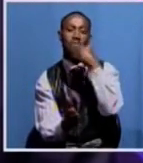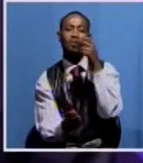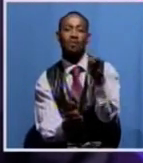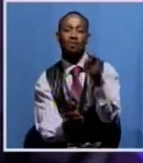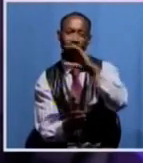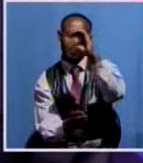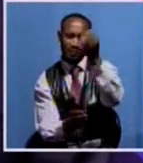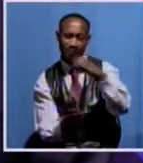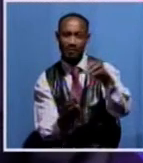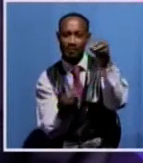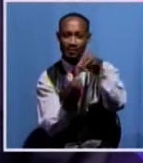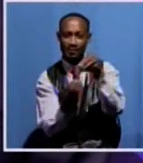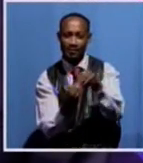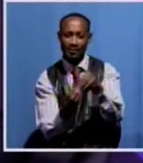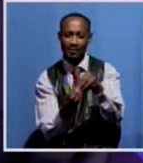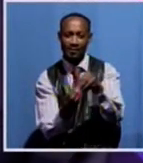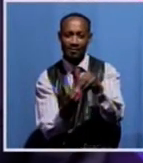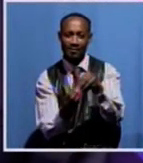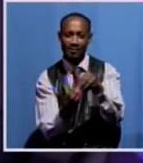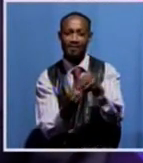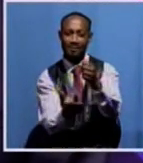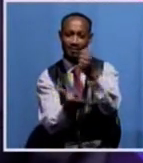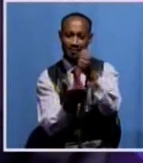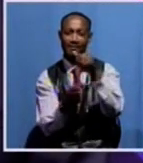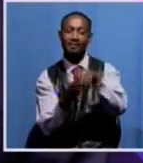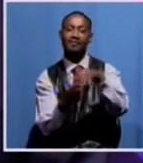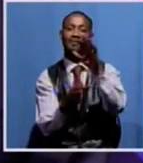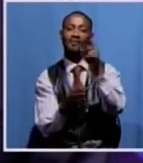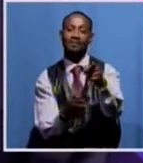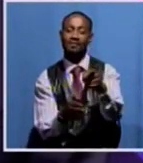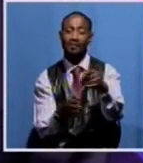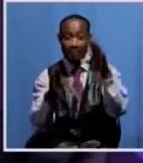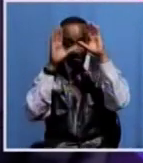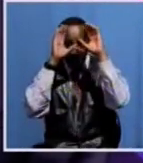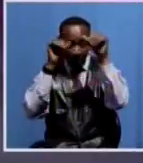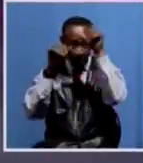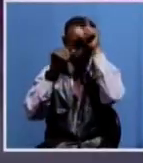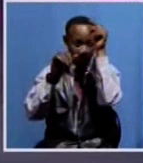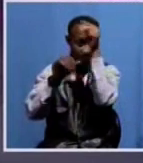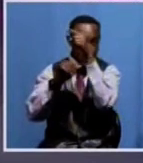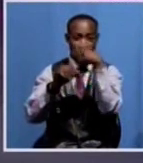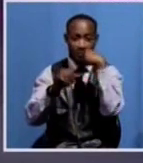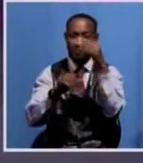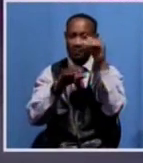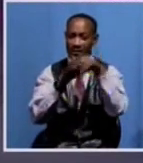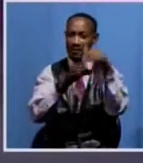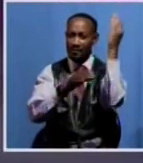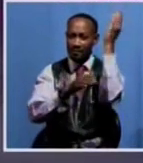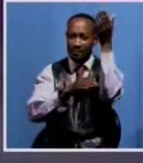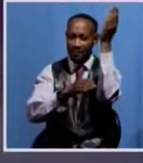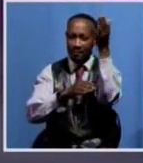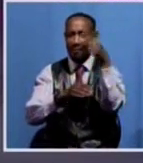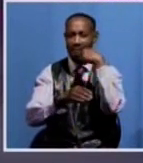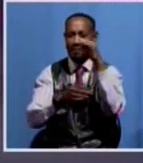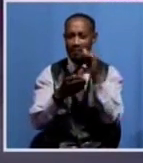percentage of the total budget itself. The president did raise concern, I think, during his address to Parliament, that we